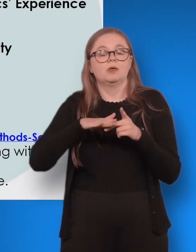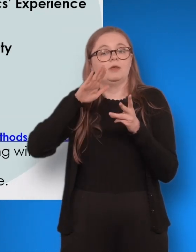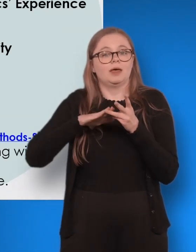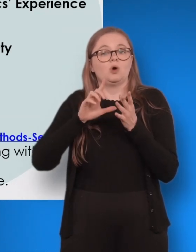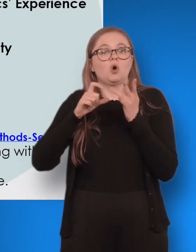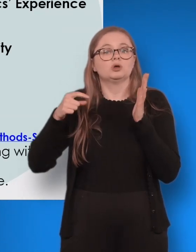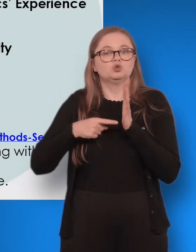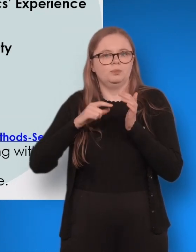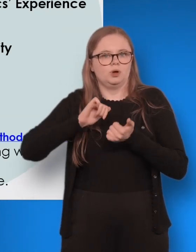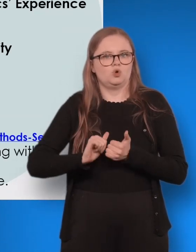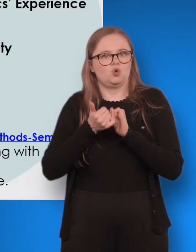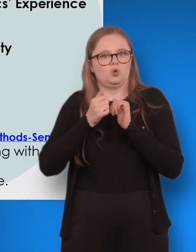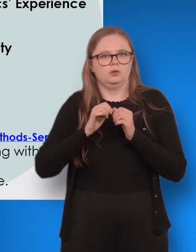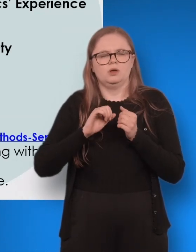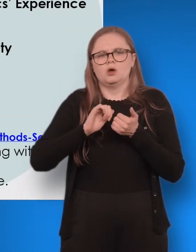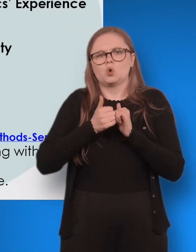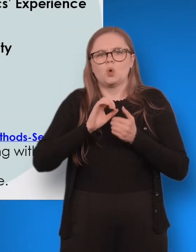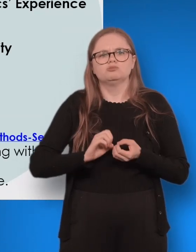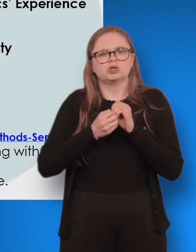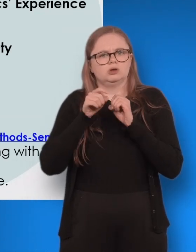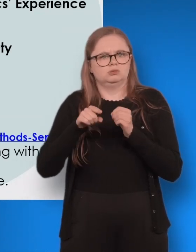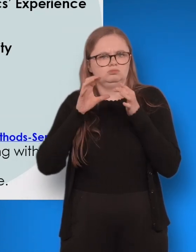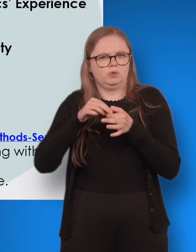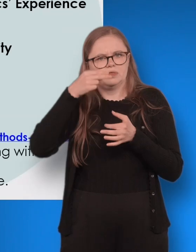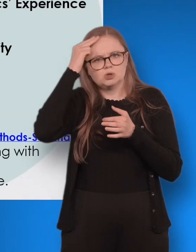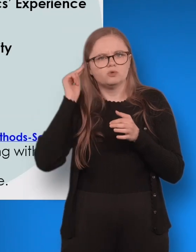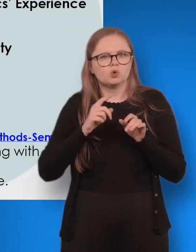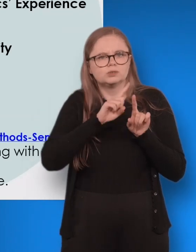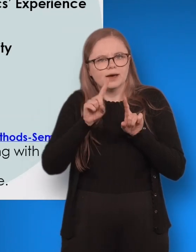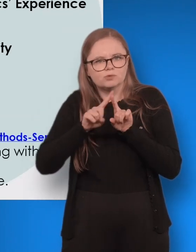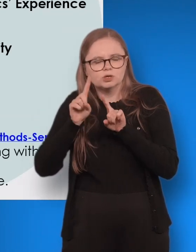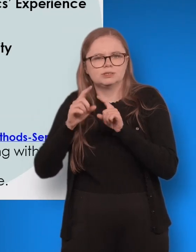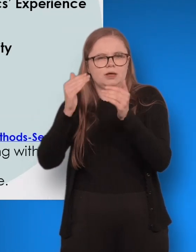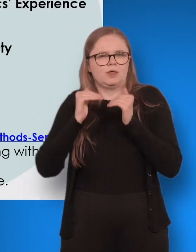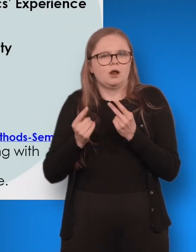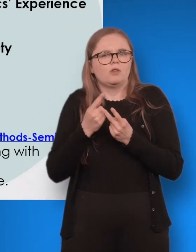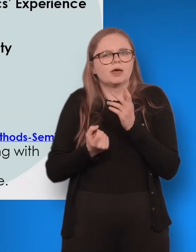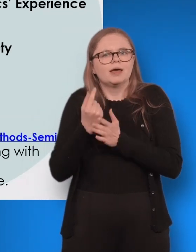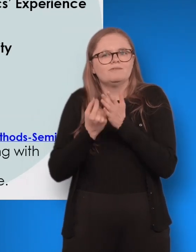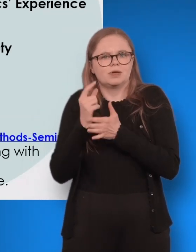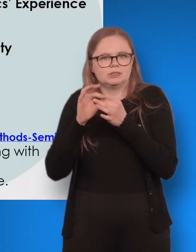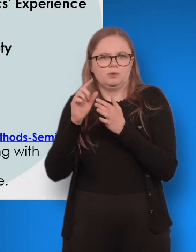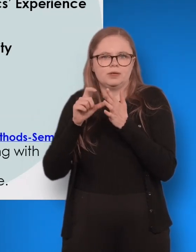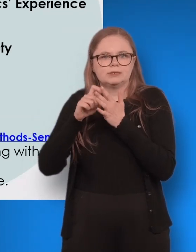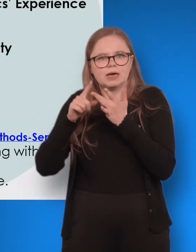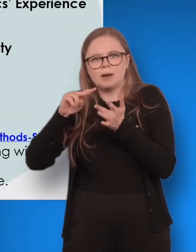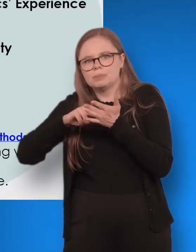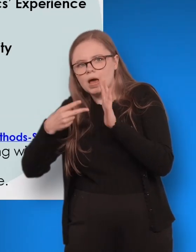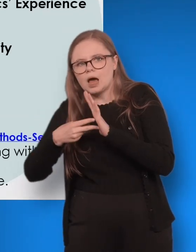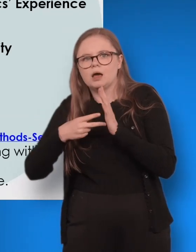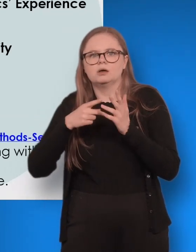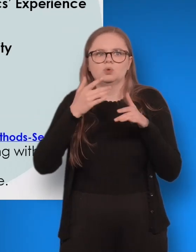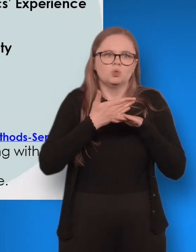October, co-production in the context of neurodiversity, and then also events around EDI plan and the programme of work